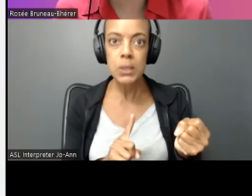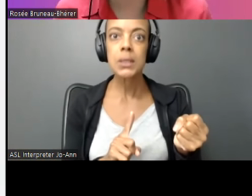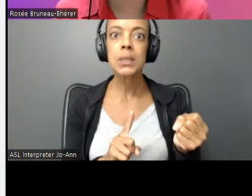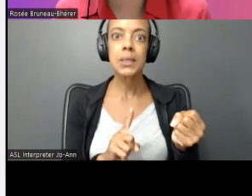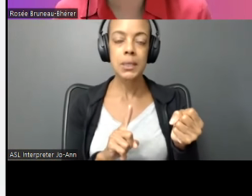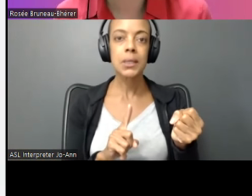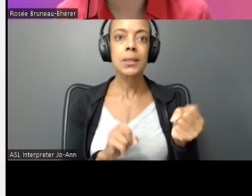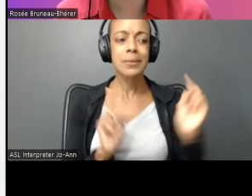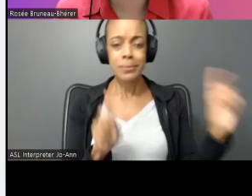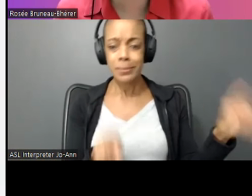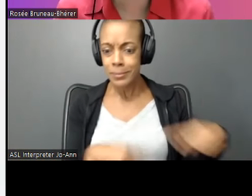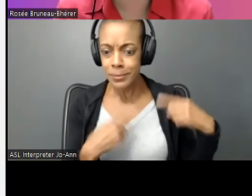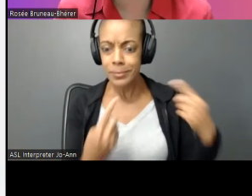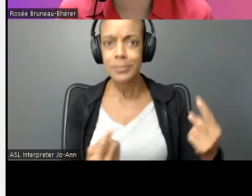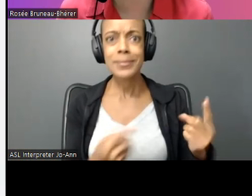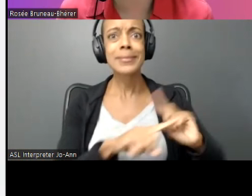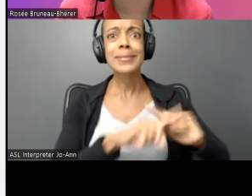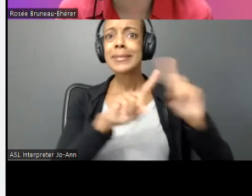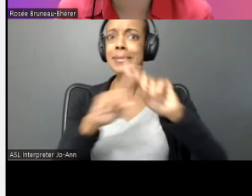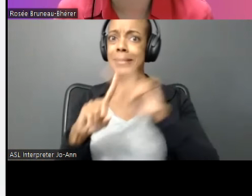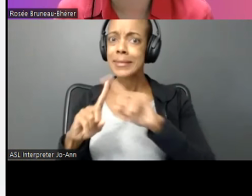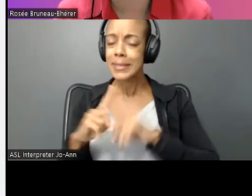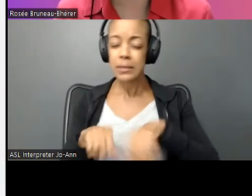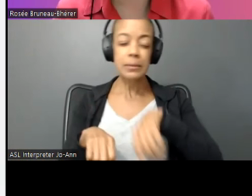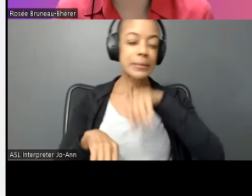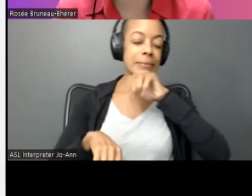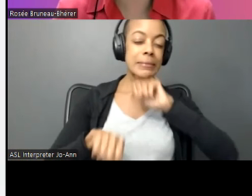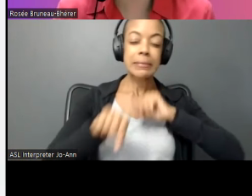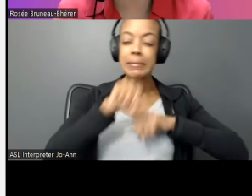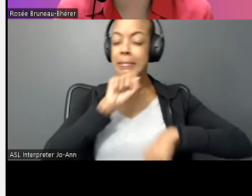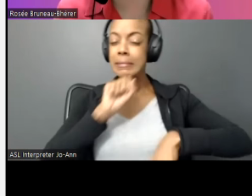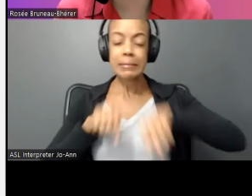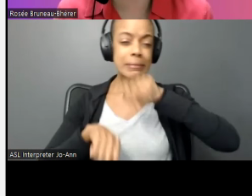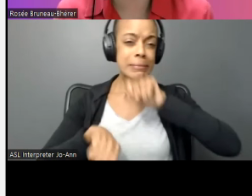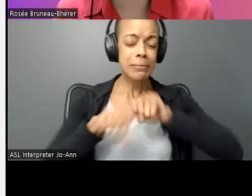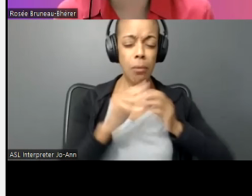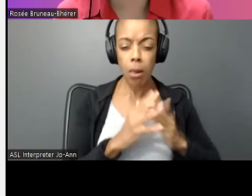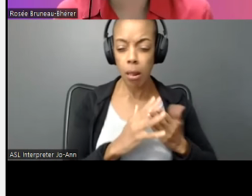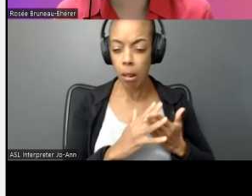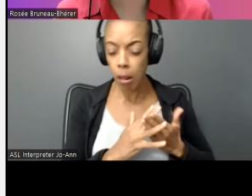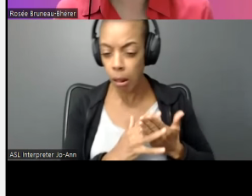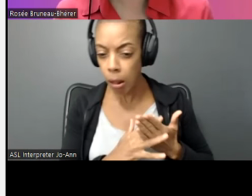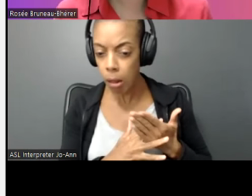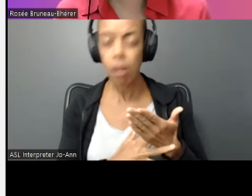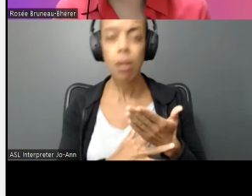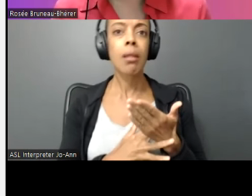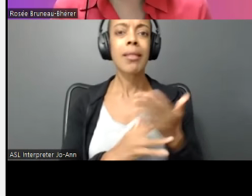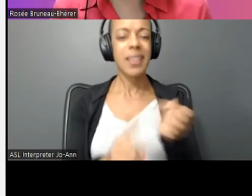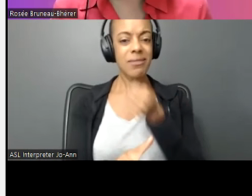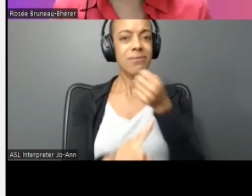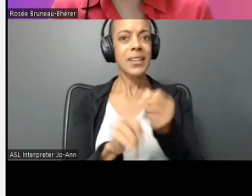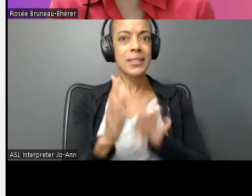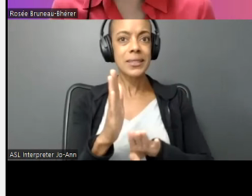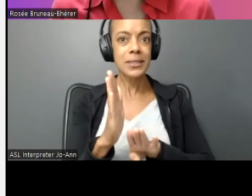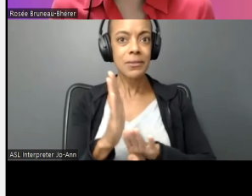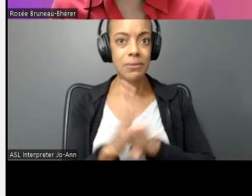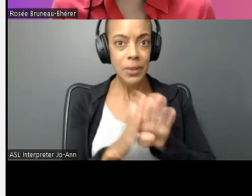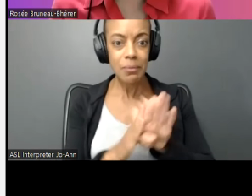throughout various adverse effects in his life, various adverse events in his life, which have affected his development and his reactions to